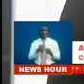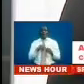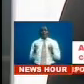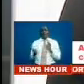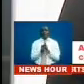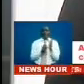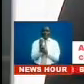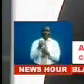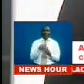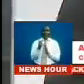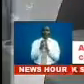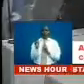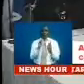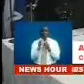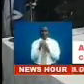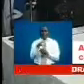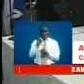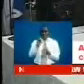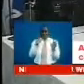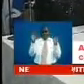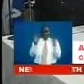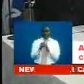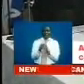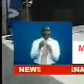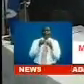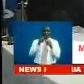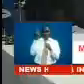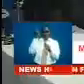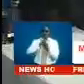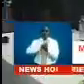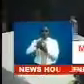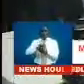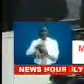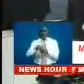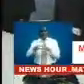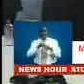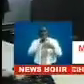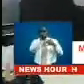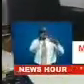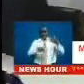rights to have lawyers of their choice. The celebrations is a one-week event and activities